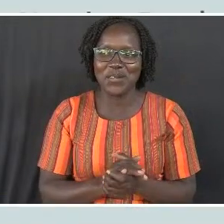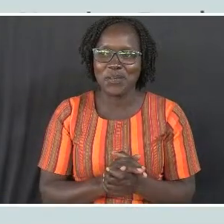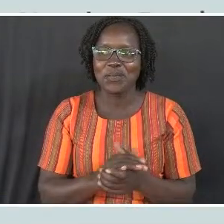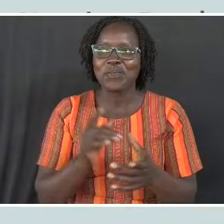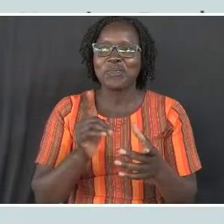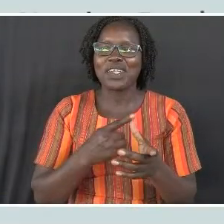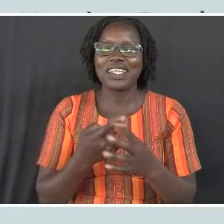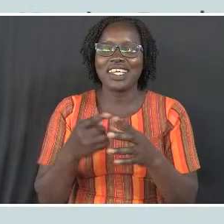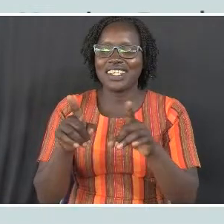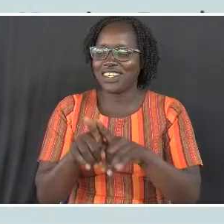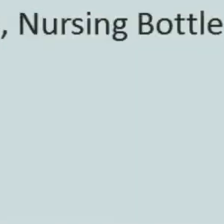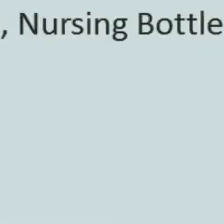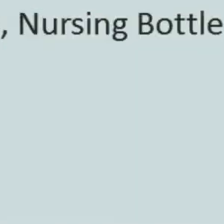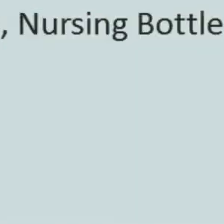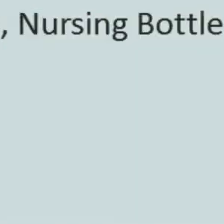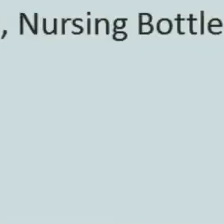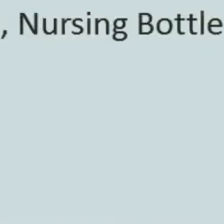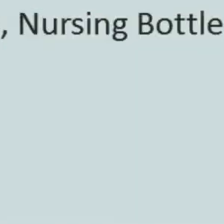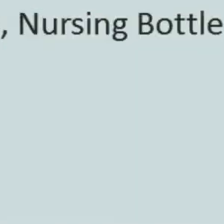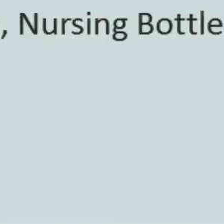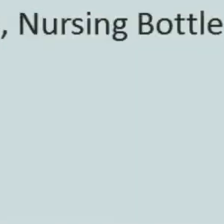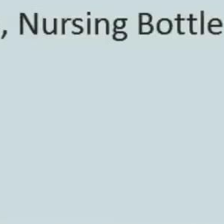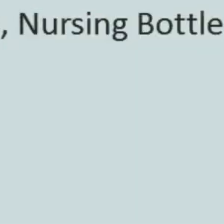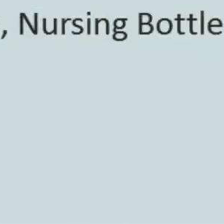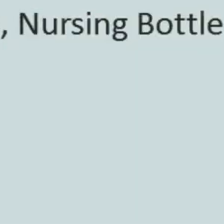And then also we have